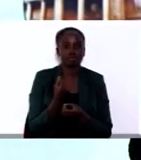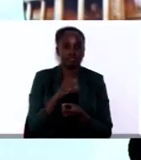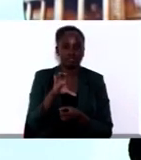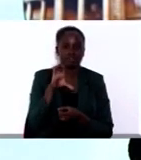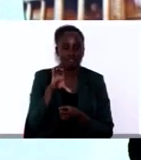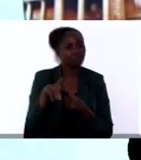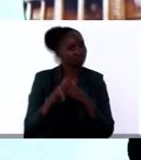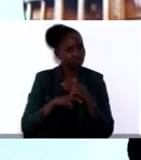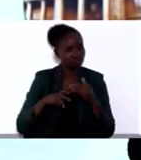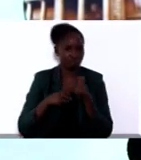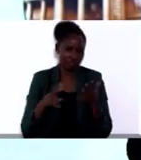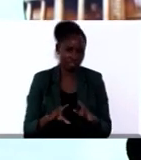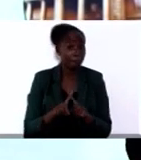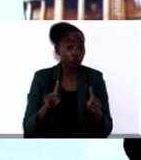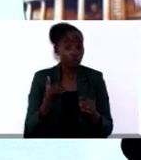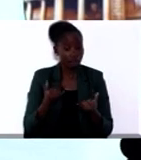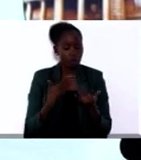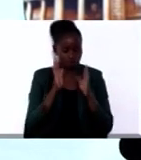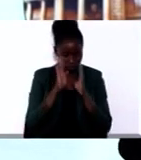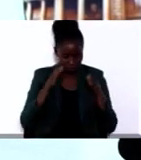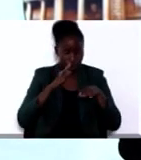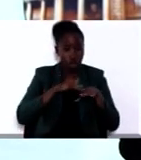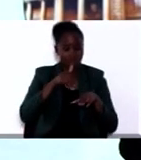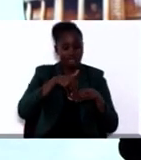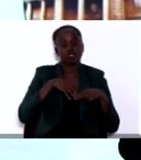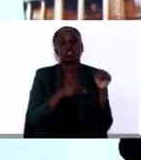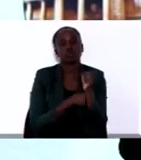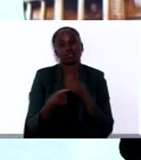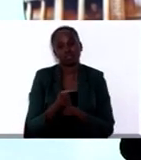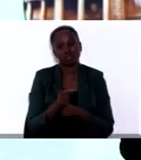We are also paying attention to infrastructure, as I said.